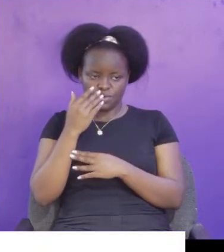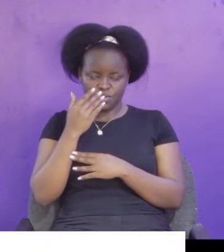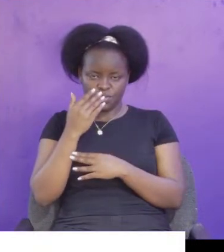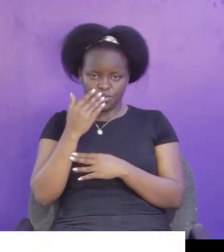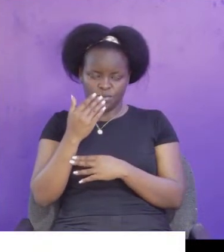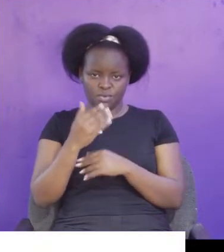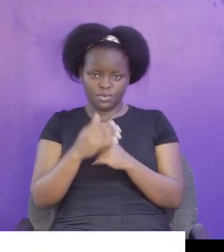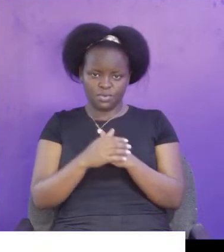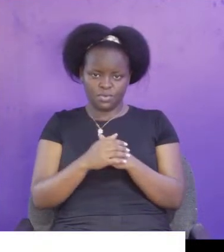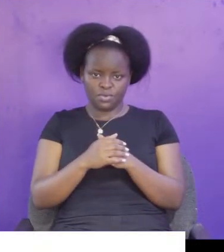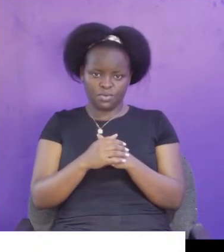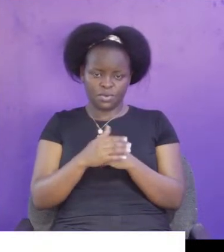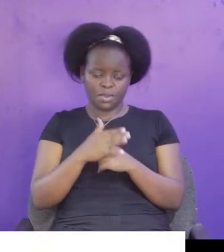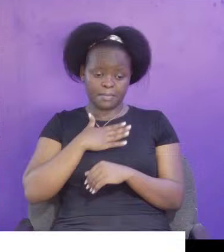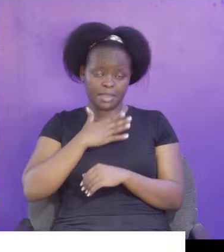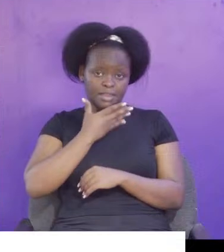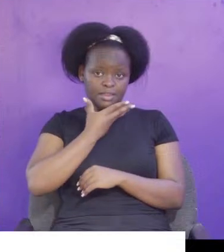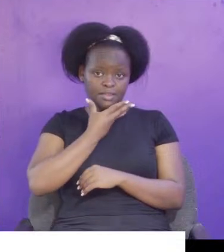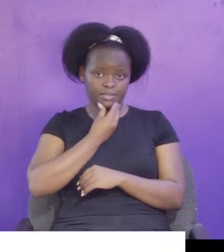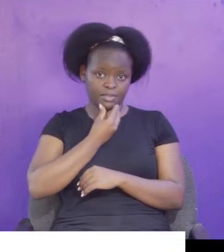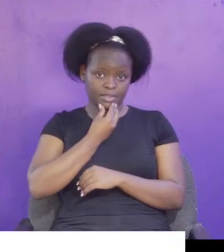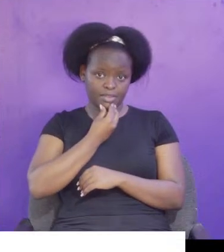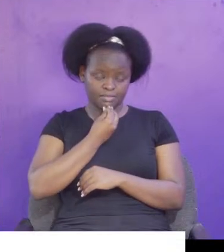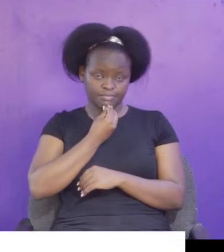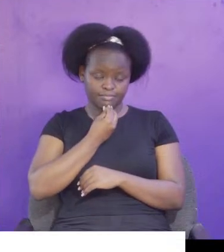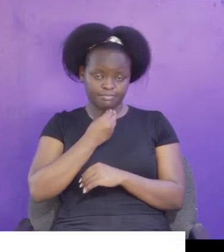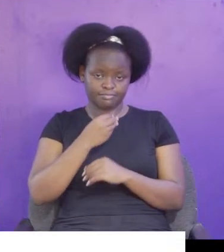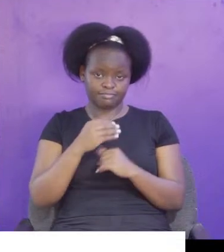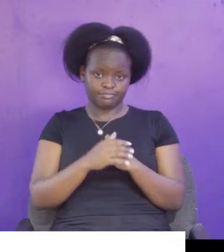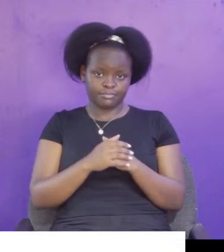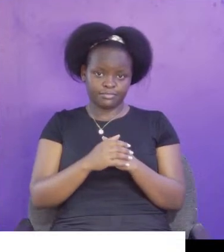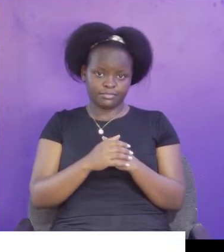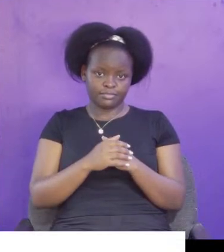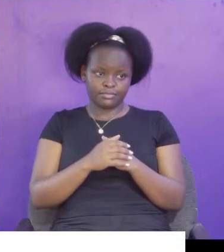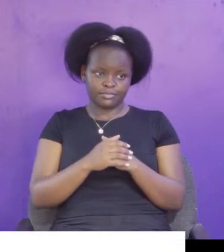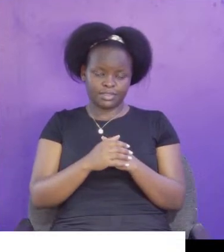my dad or my superhero.